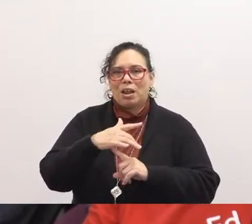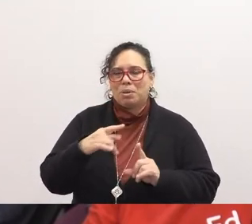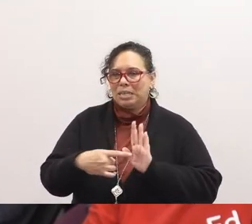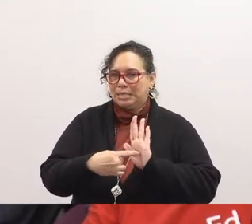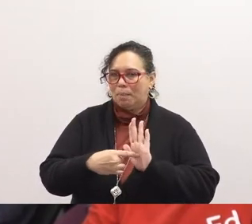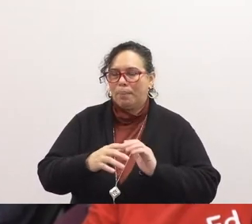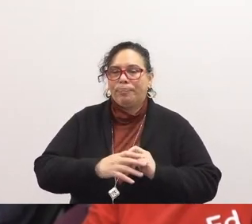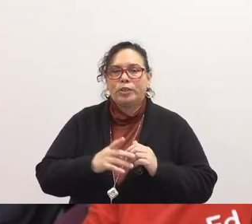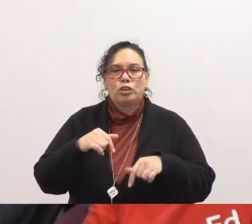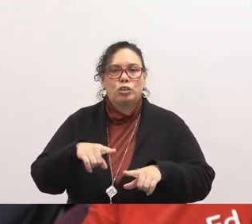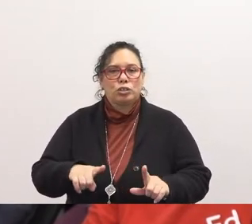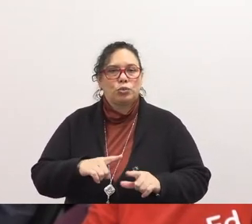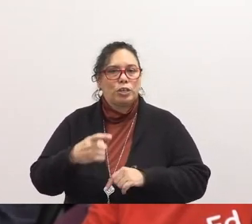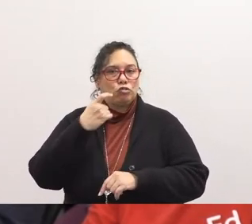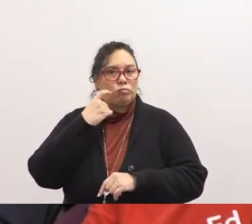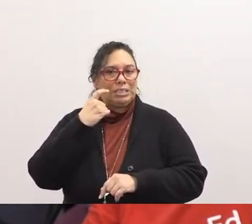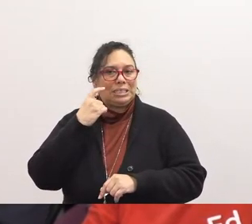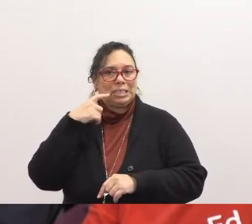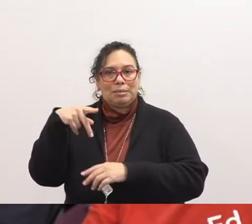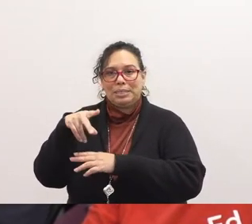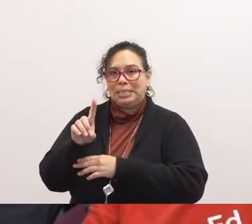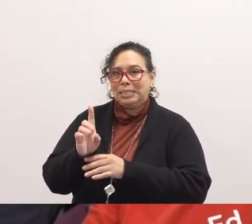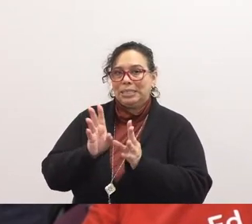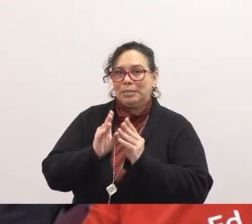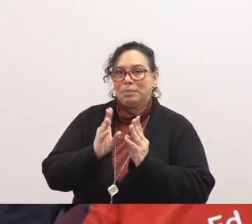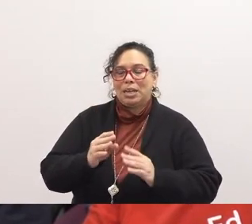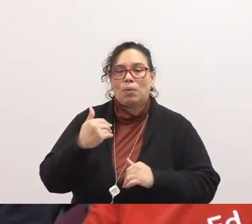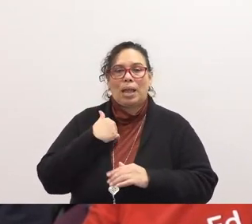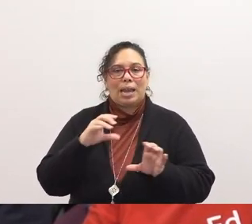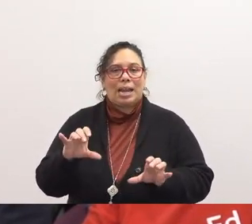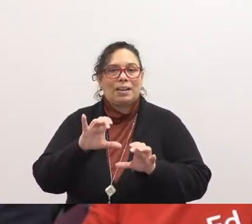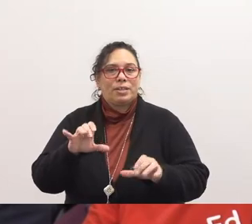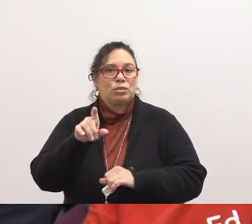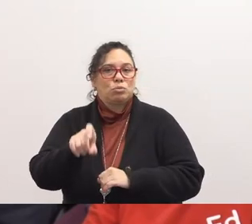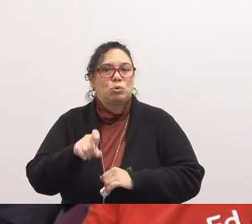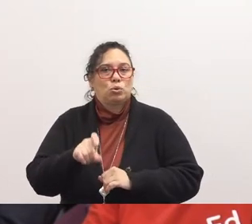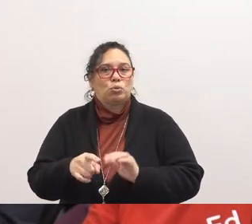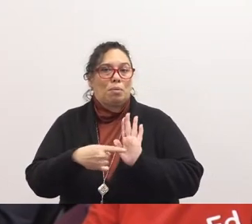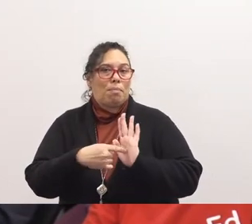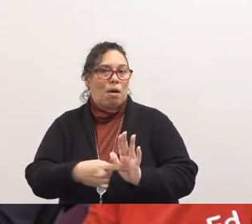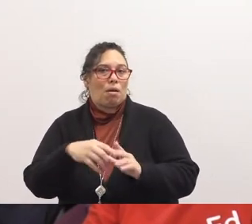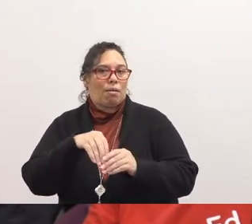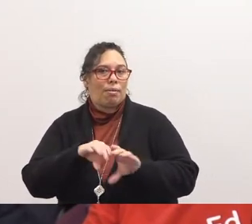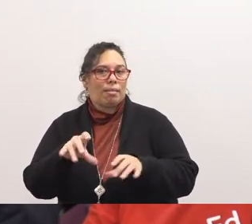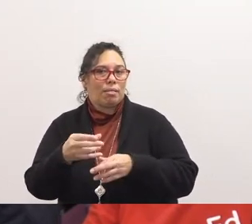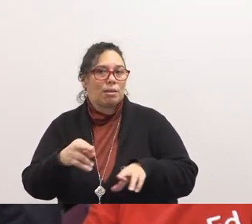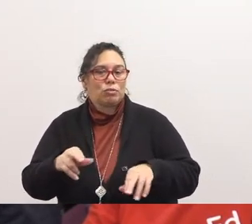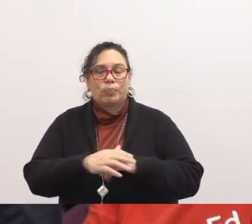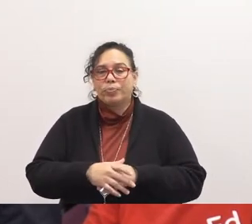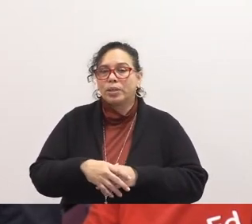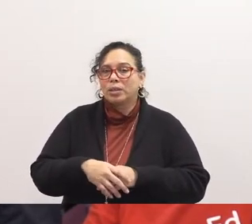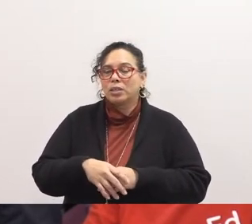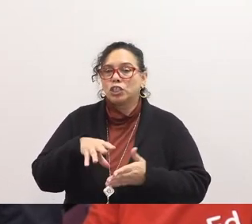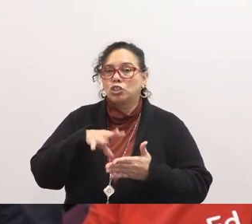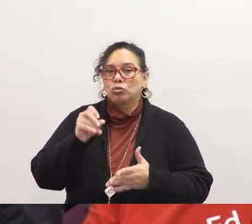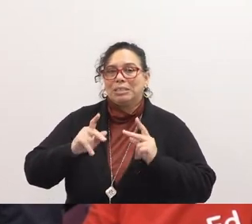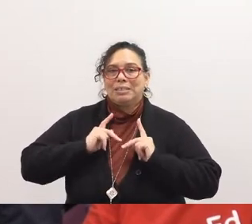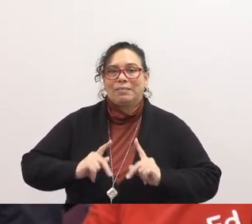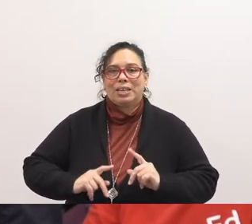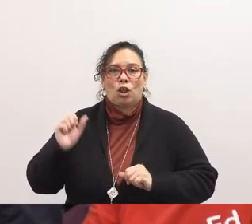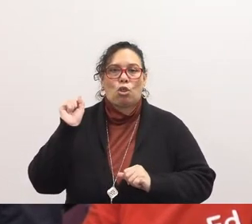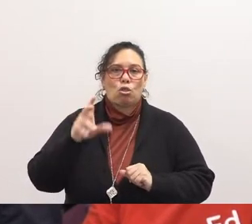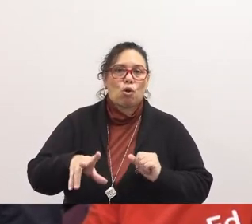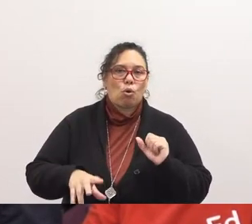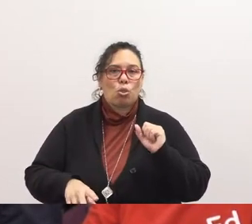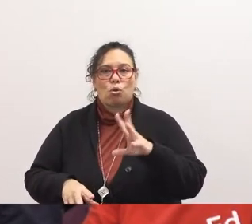about. During one of my more recent professional development meetings, we had an activity we were supposed to model in our classes, where we were told to have students physically throw pieces of